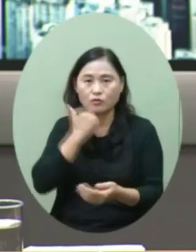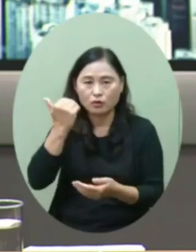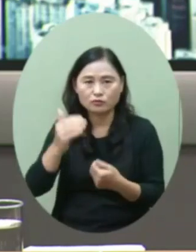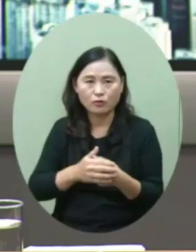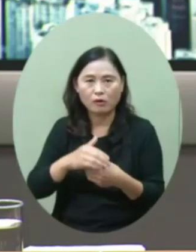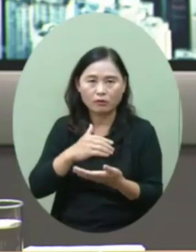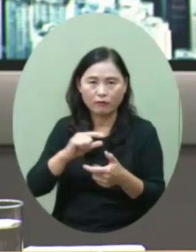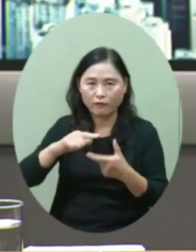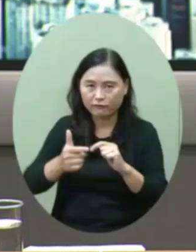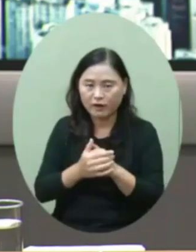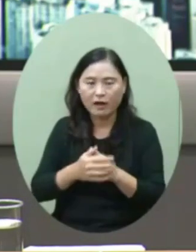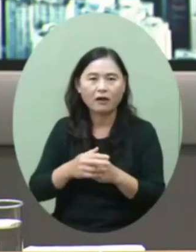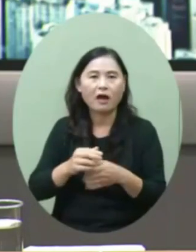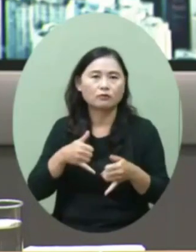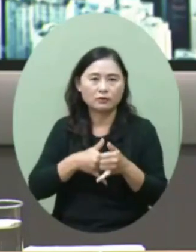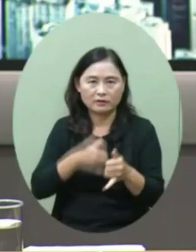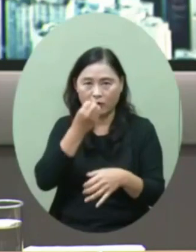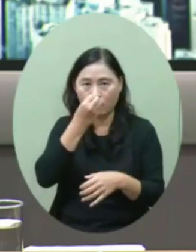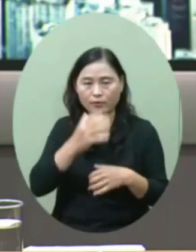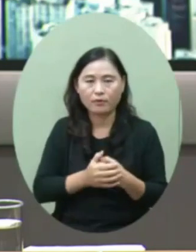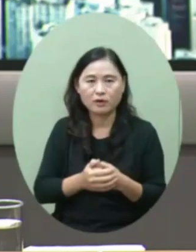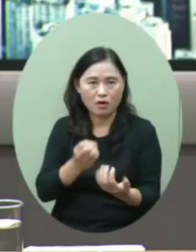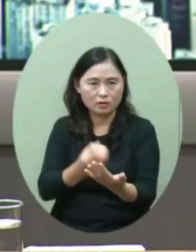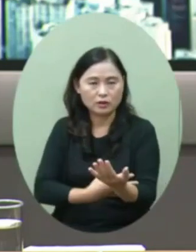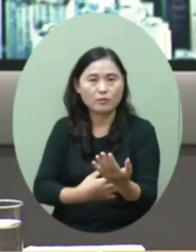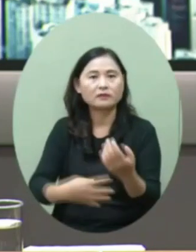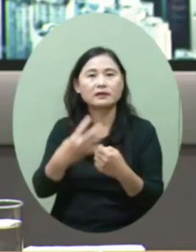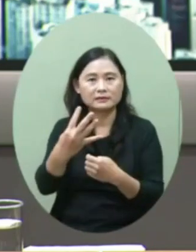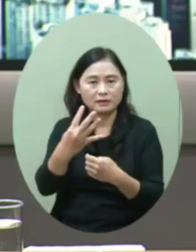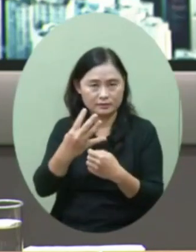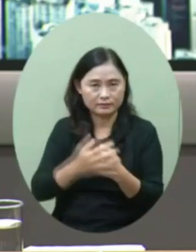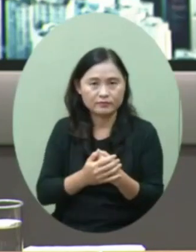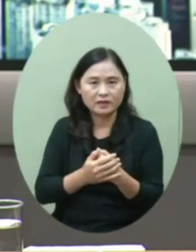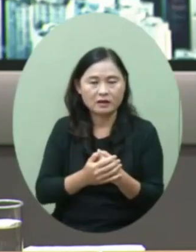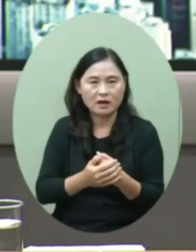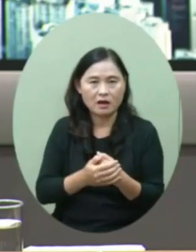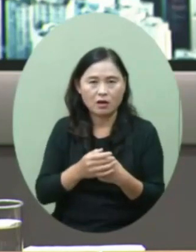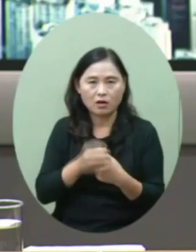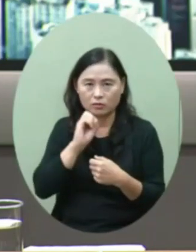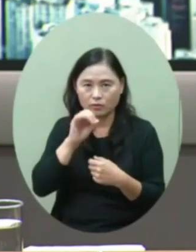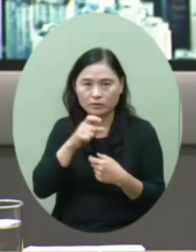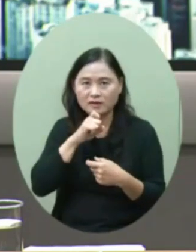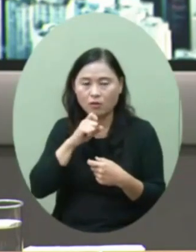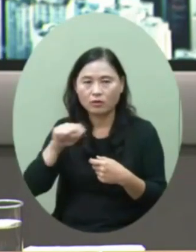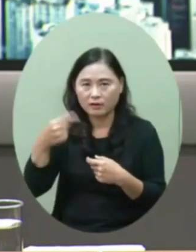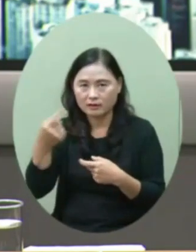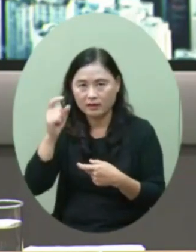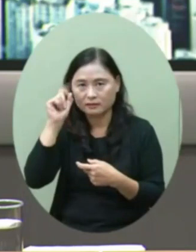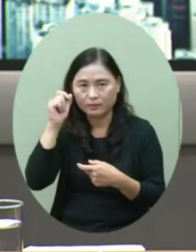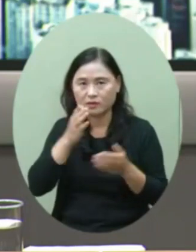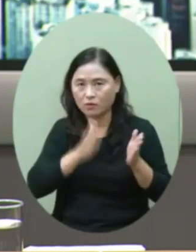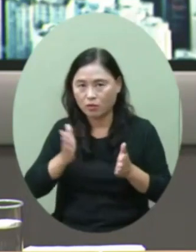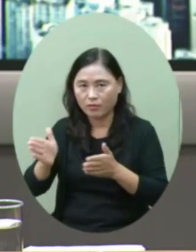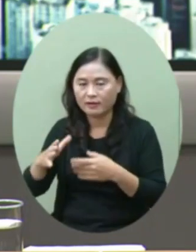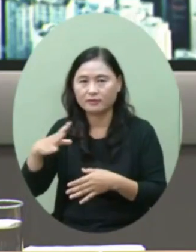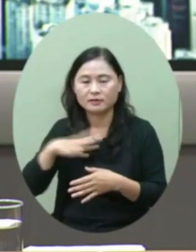procedures in Hong Kong have to be followed, and so is the mechanism for appeal. And of course, in Chapter 4,